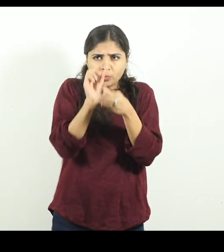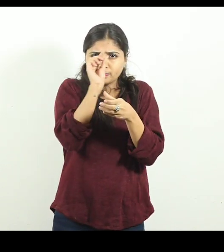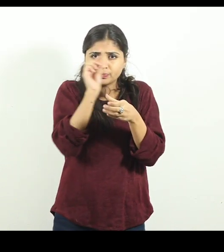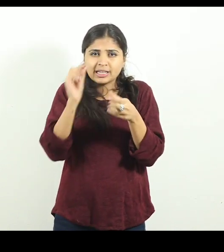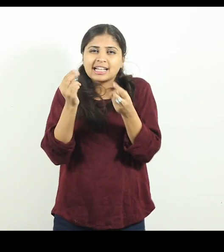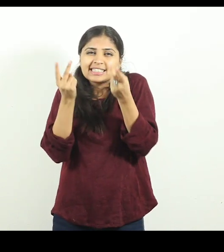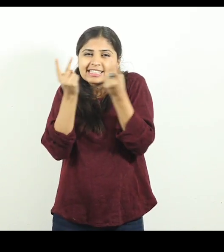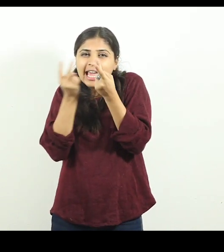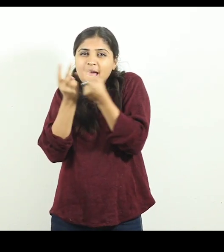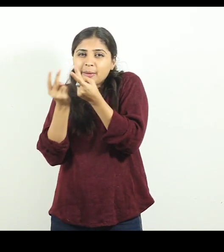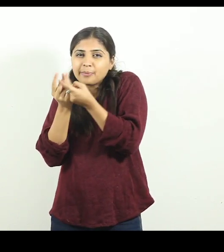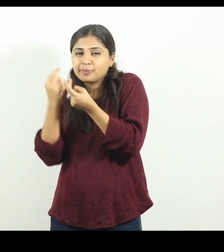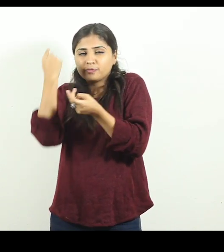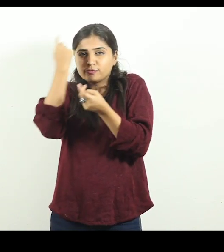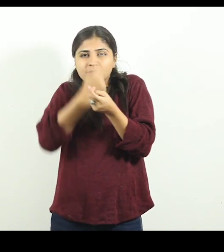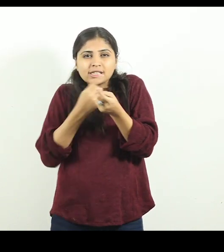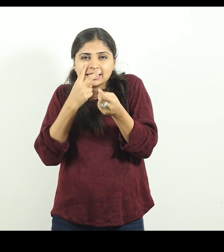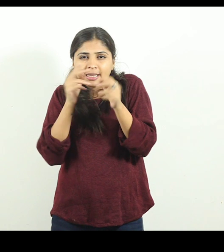for emphasis.